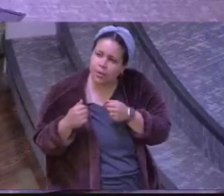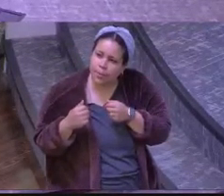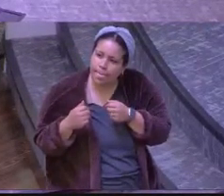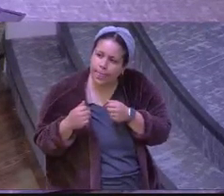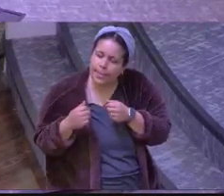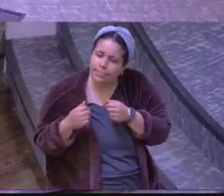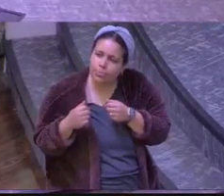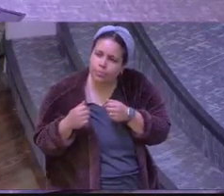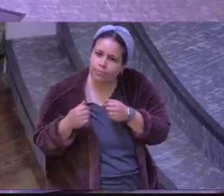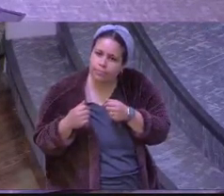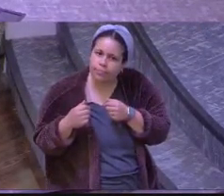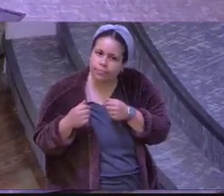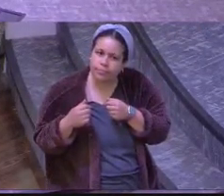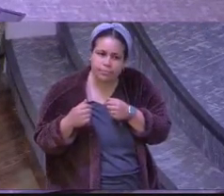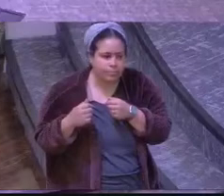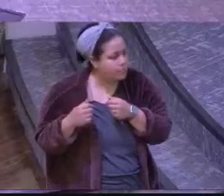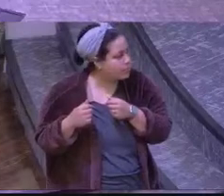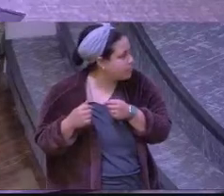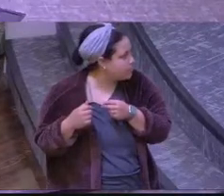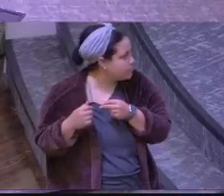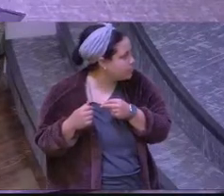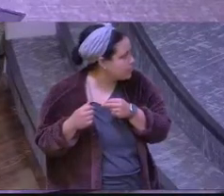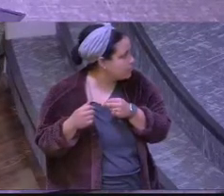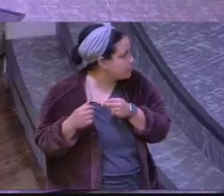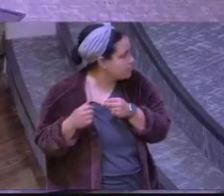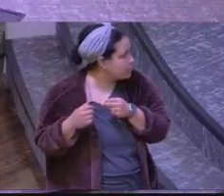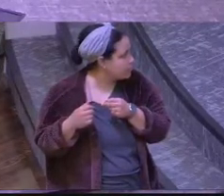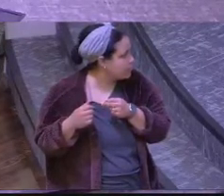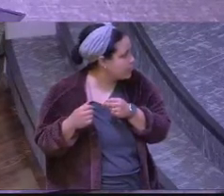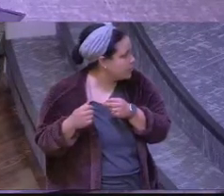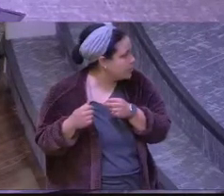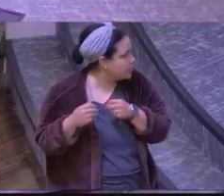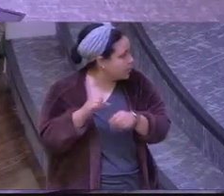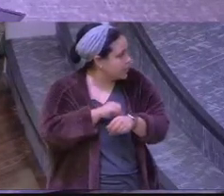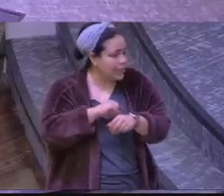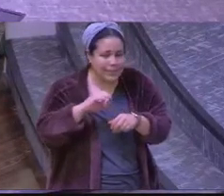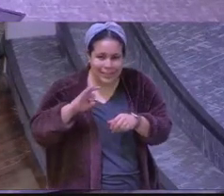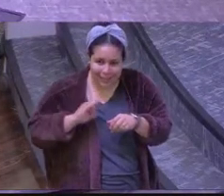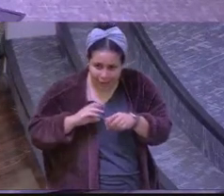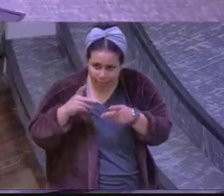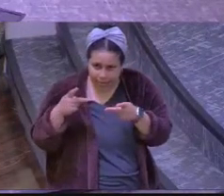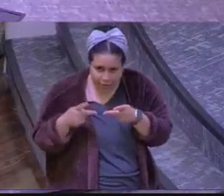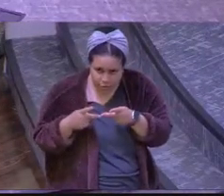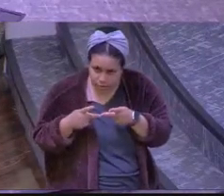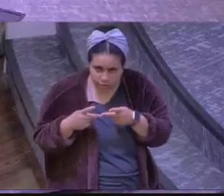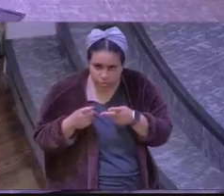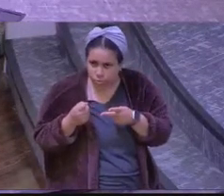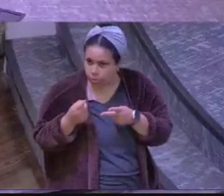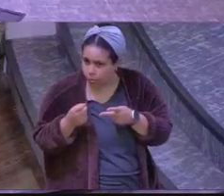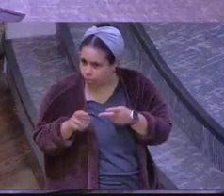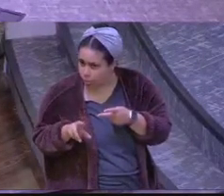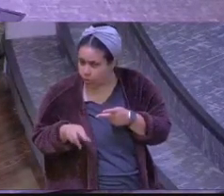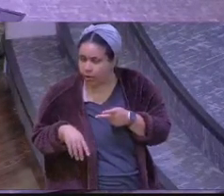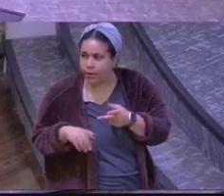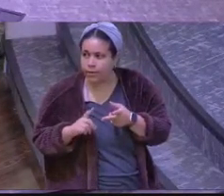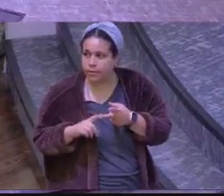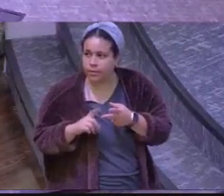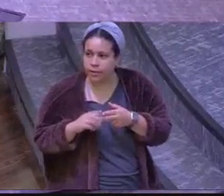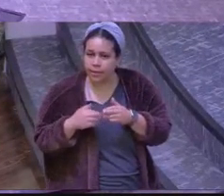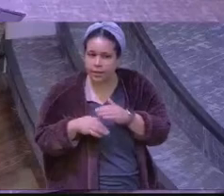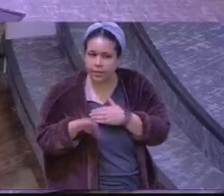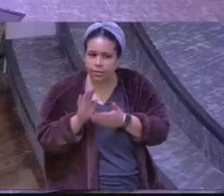where, I can't tell if these are staff positions or if they are actually, you know, in the